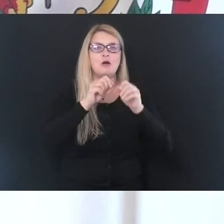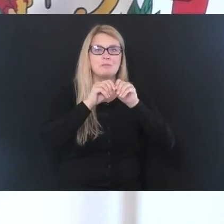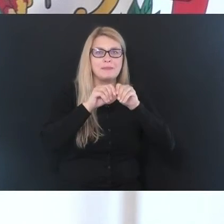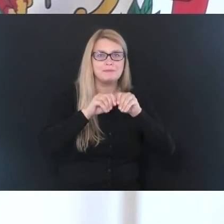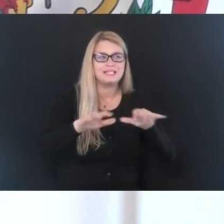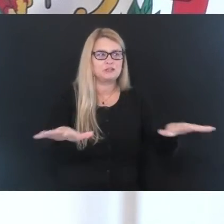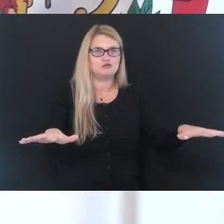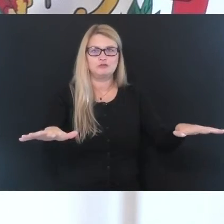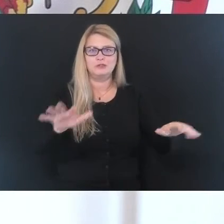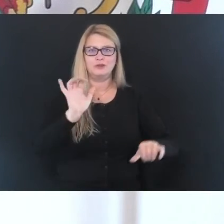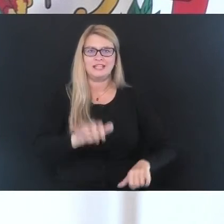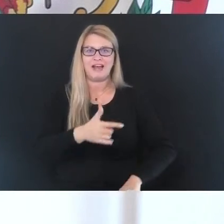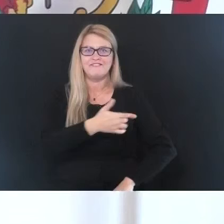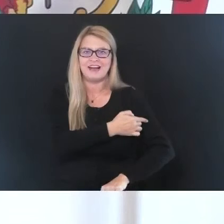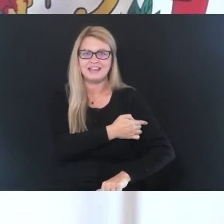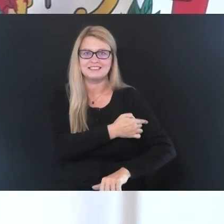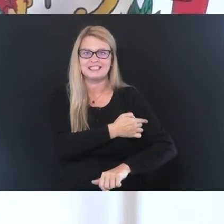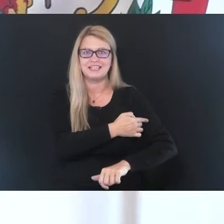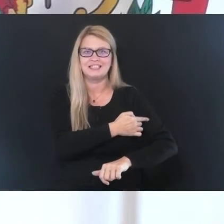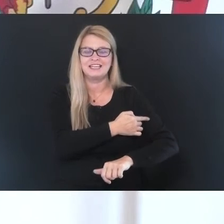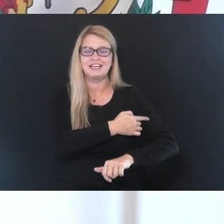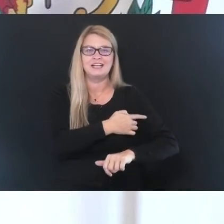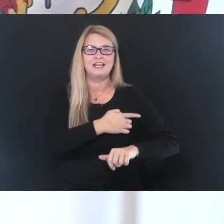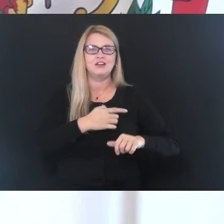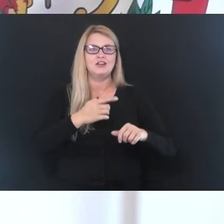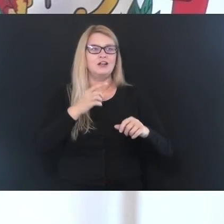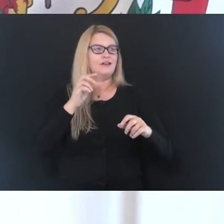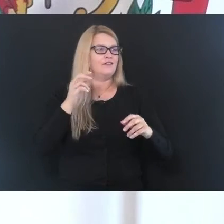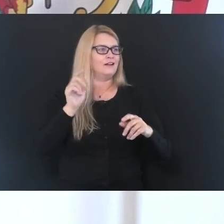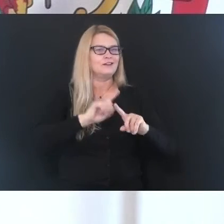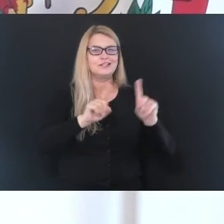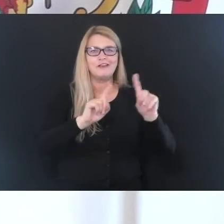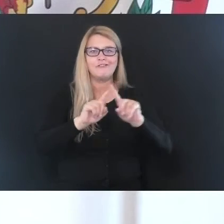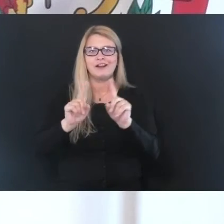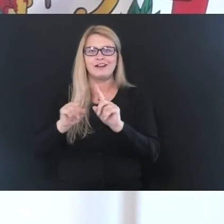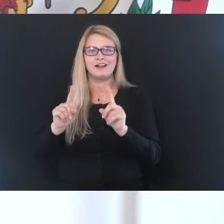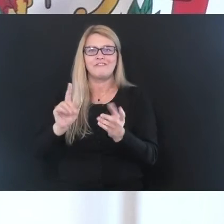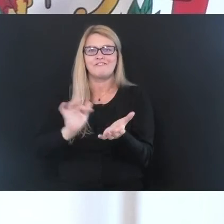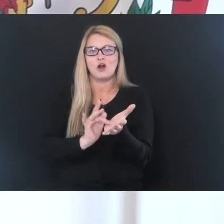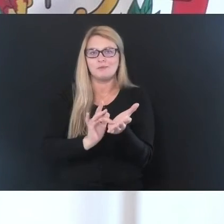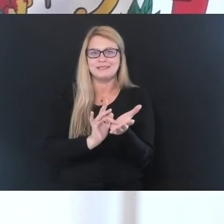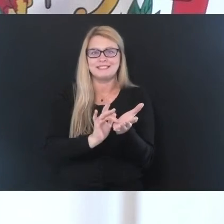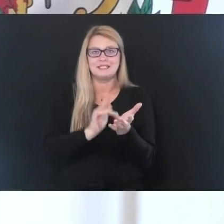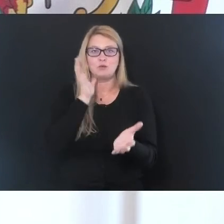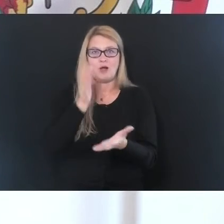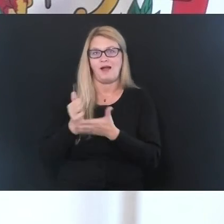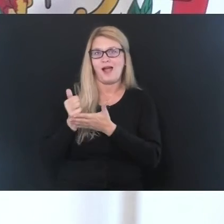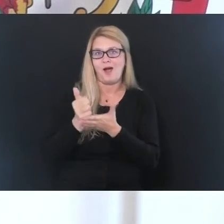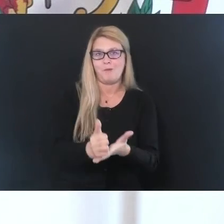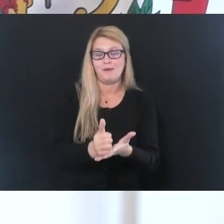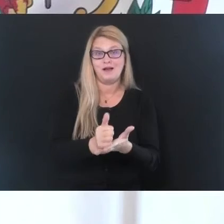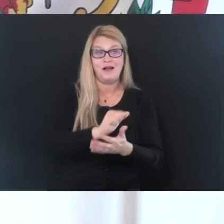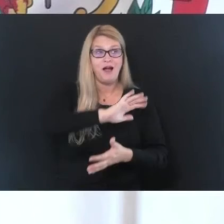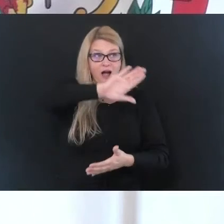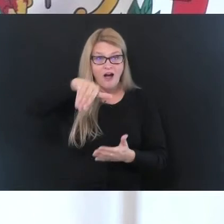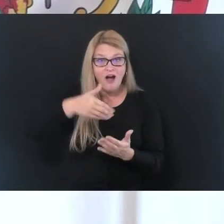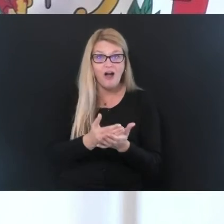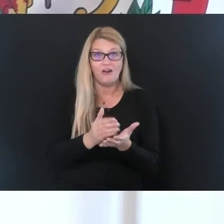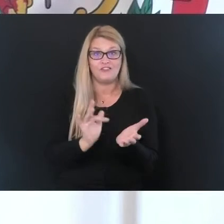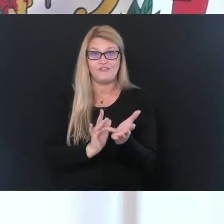this vaccine through expanded use of all the local pharmacies. We got all the pharmacies on